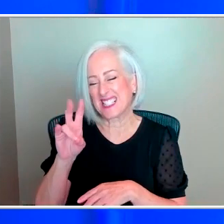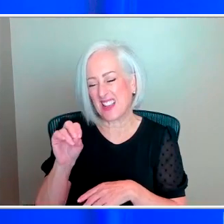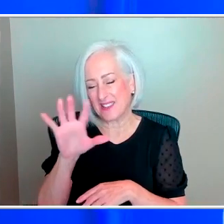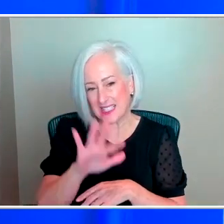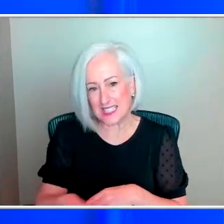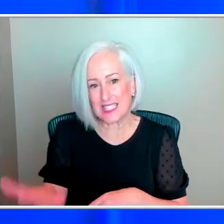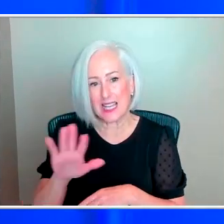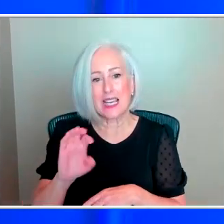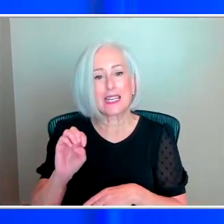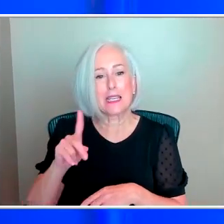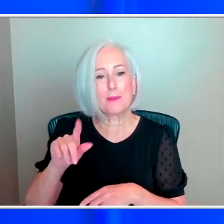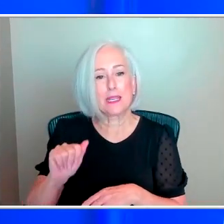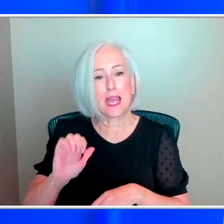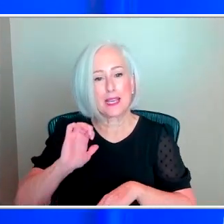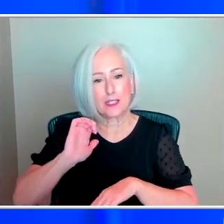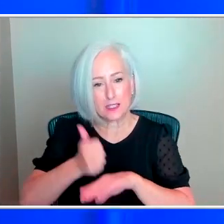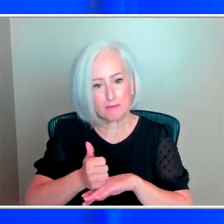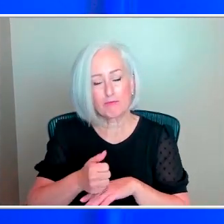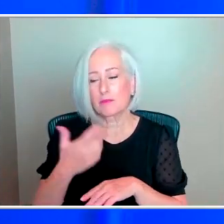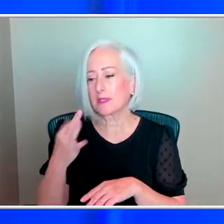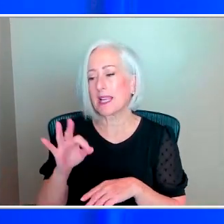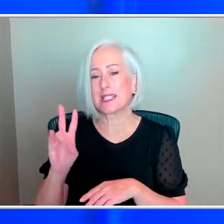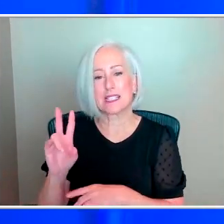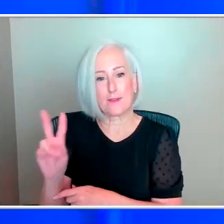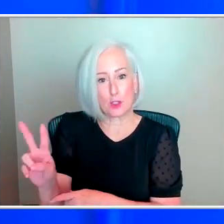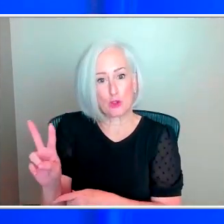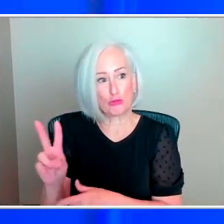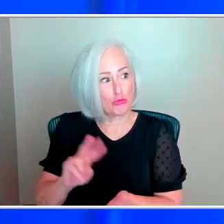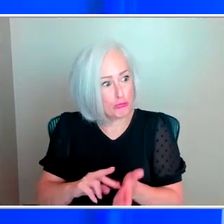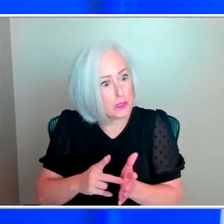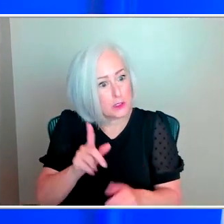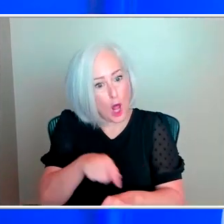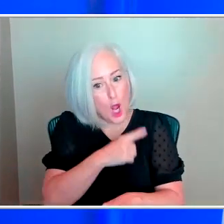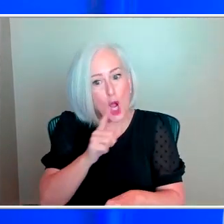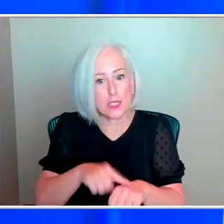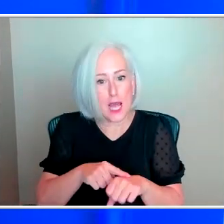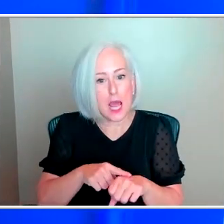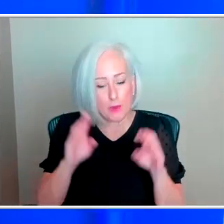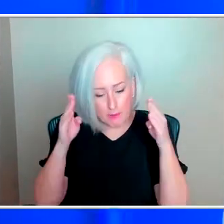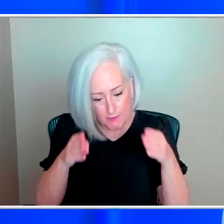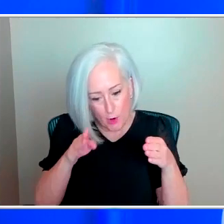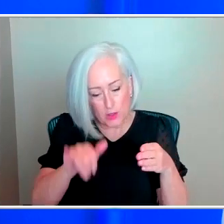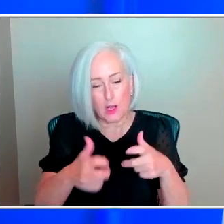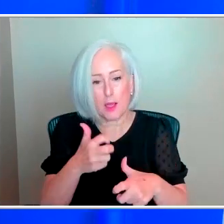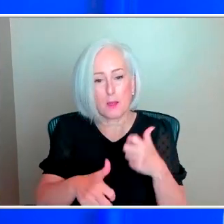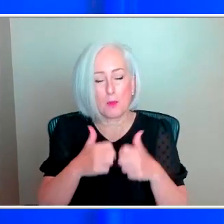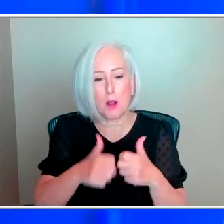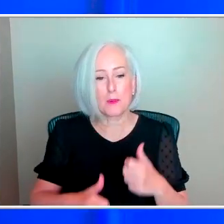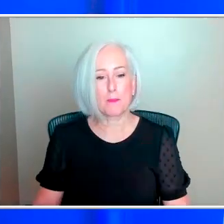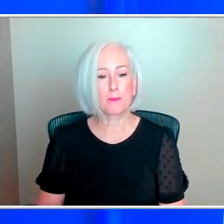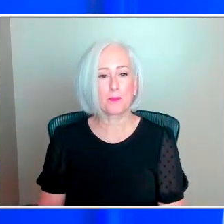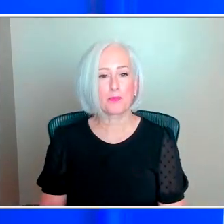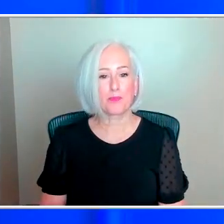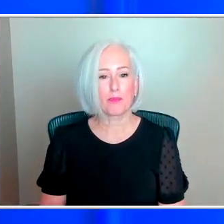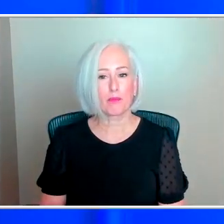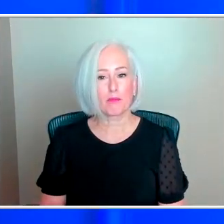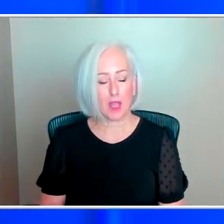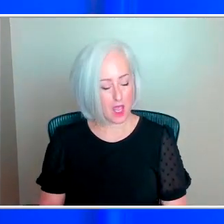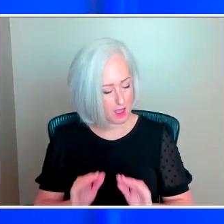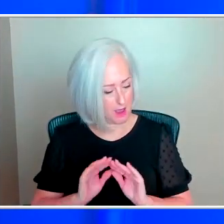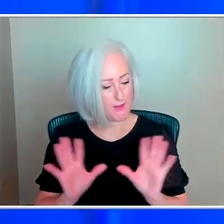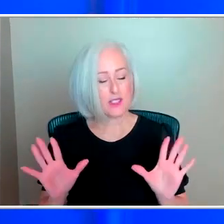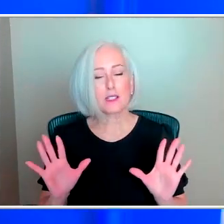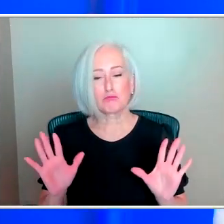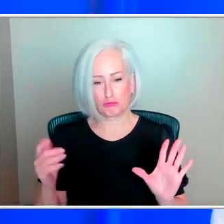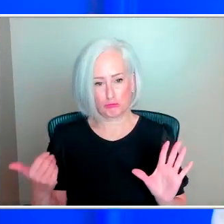1972. And so we've been at this a while. And there's clearly been progress. I mean, if